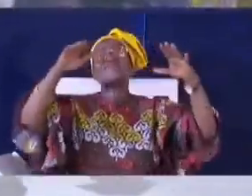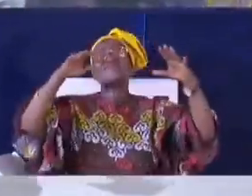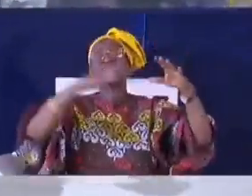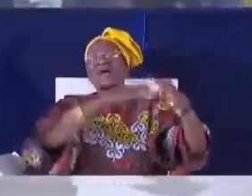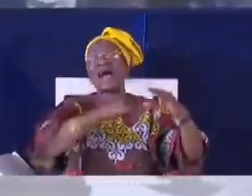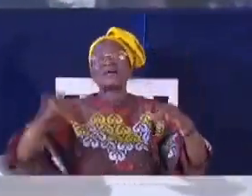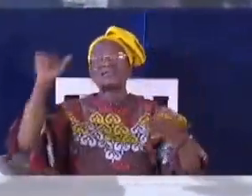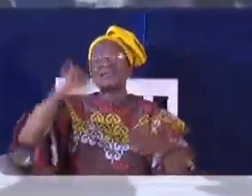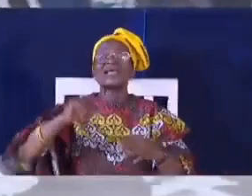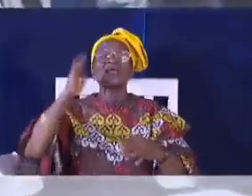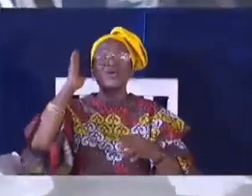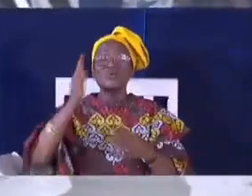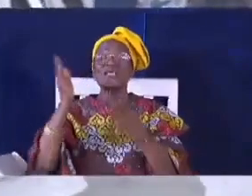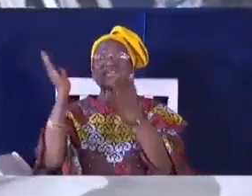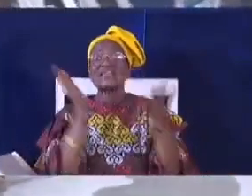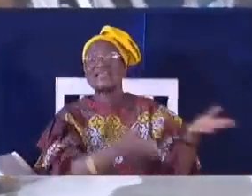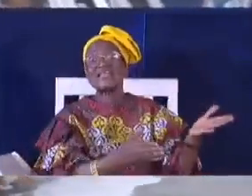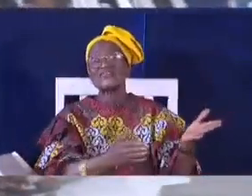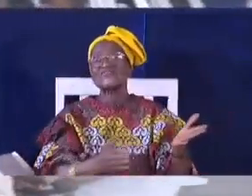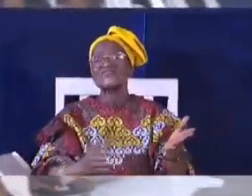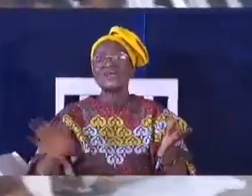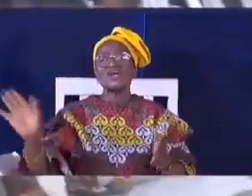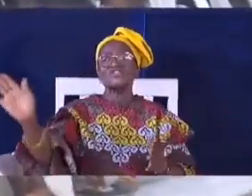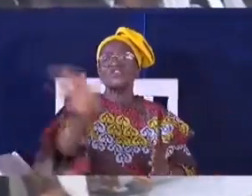And they will leave your nations alone.